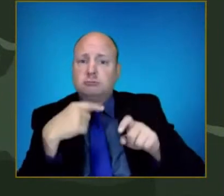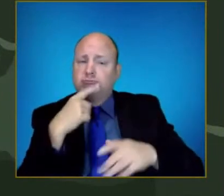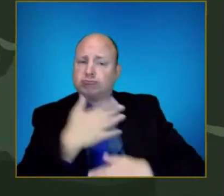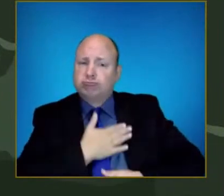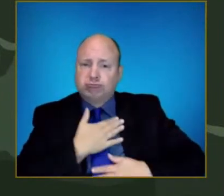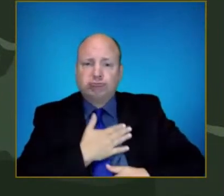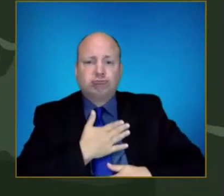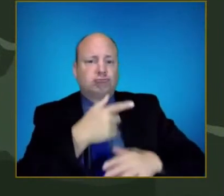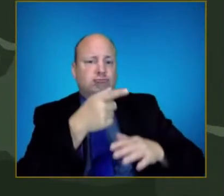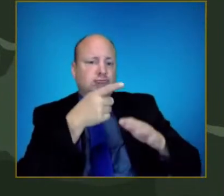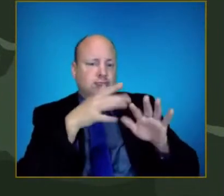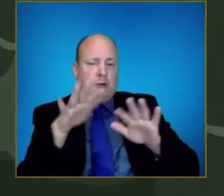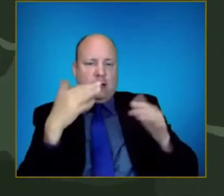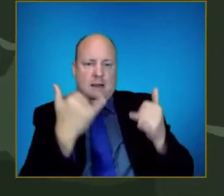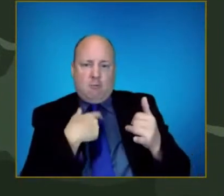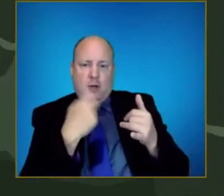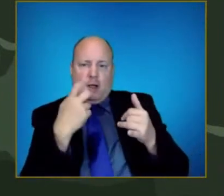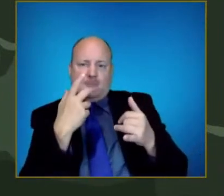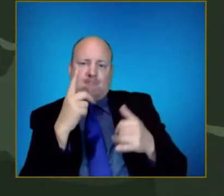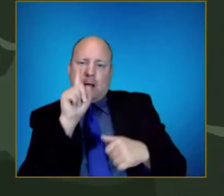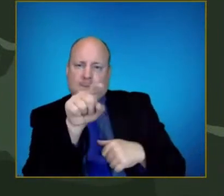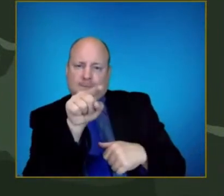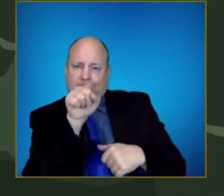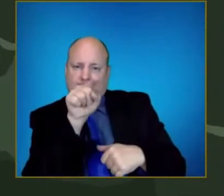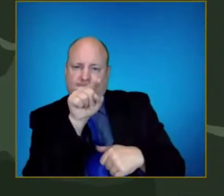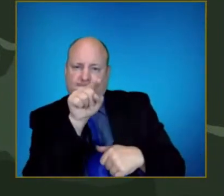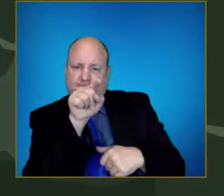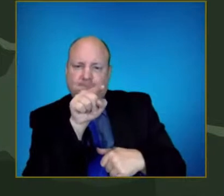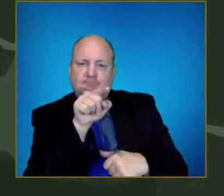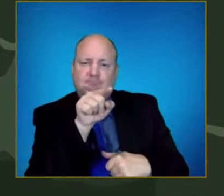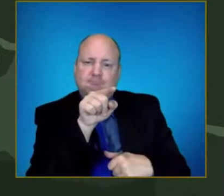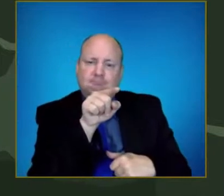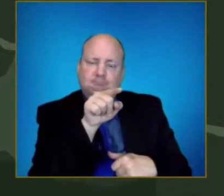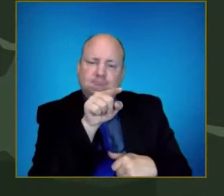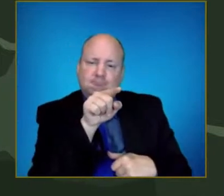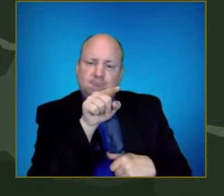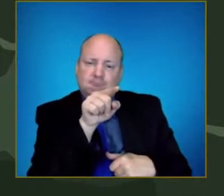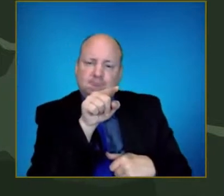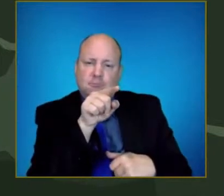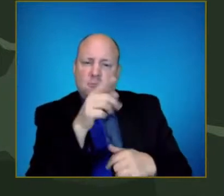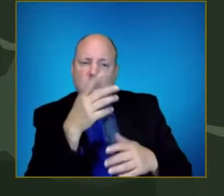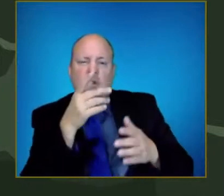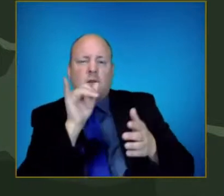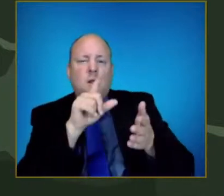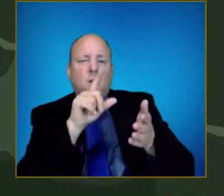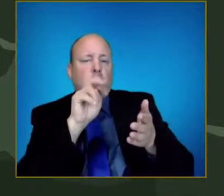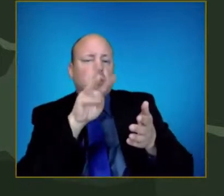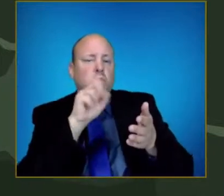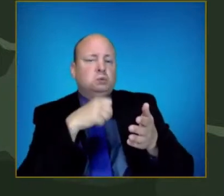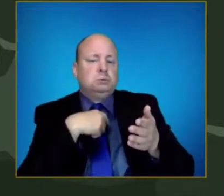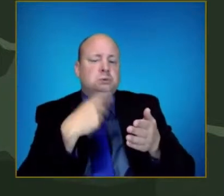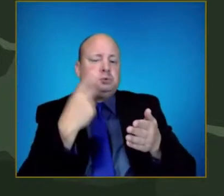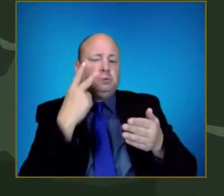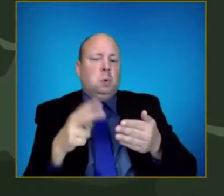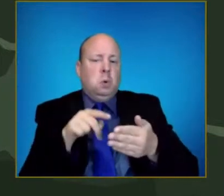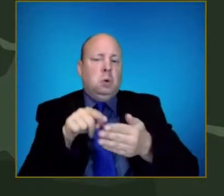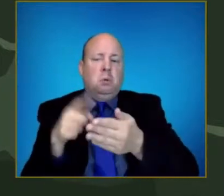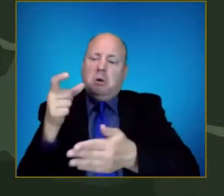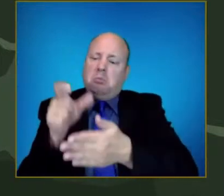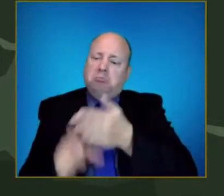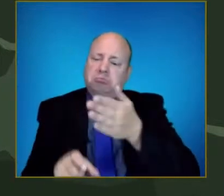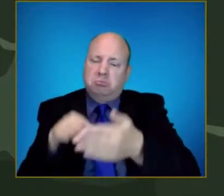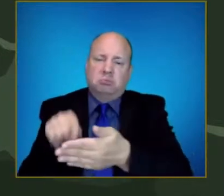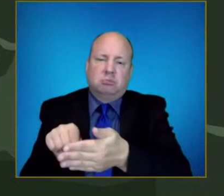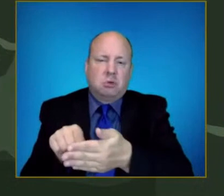tried to do a couple stories on this, but, you know, haven't really succeeded. Why has testing for COVID-19, like, you know, going to the pharmacy to